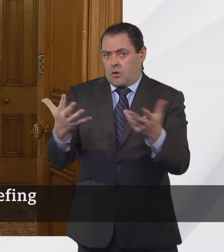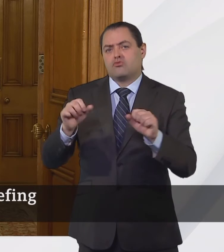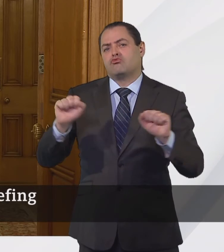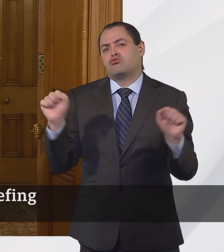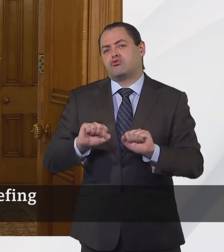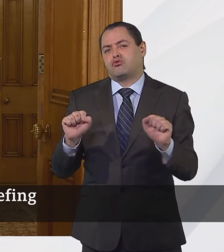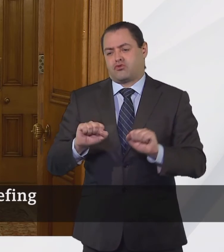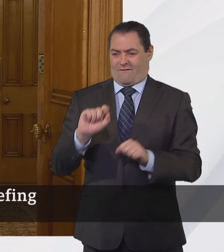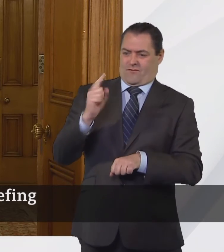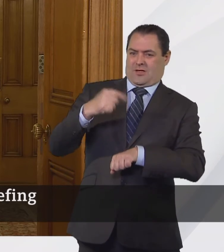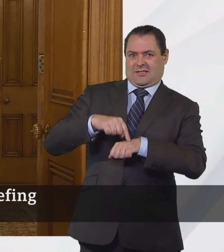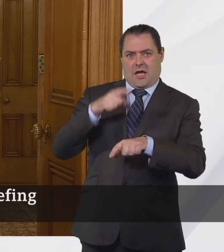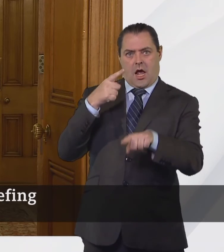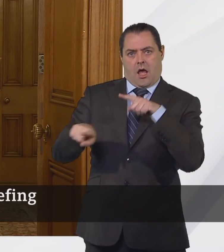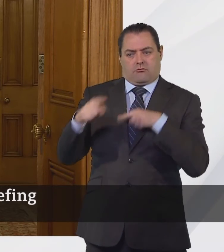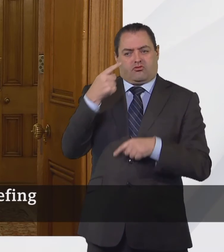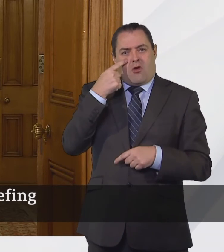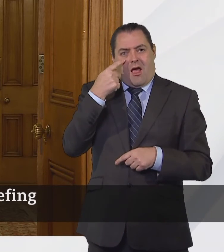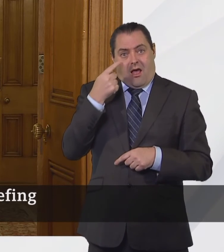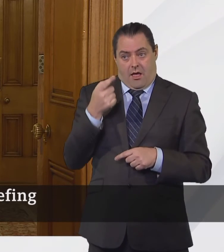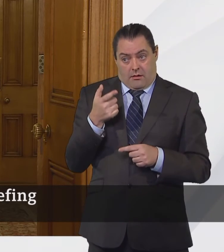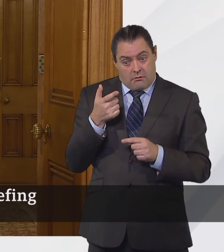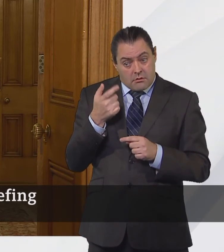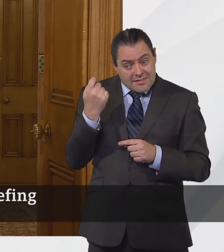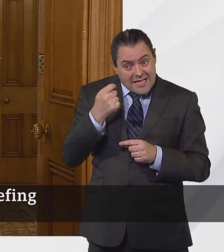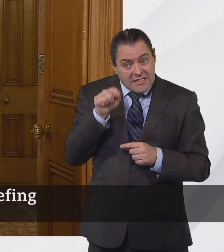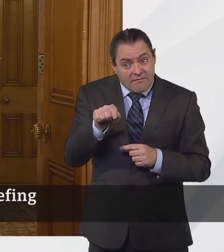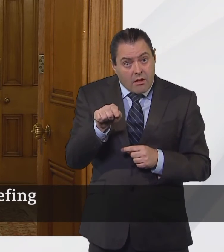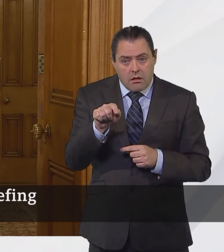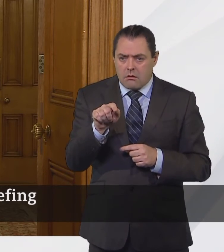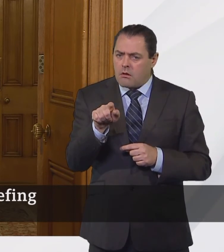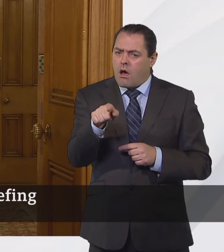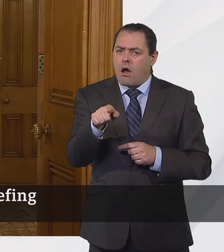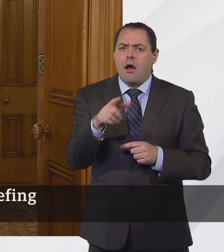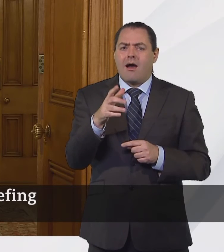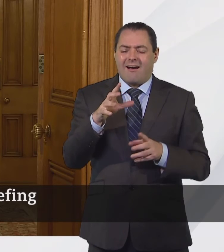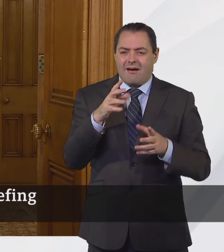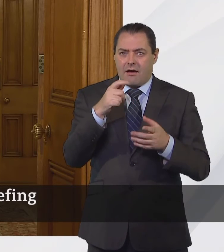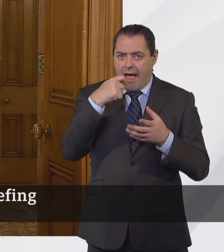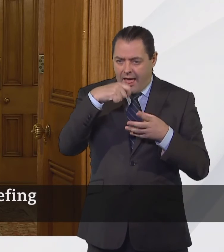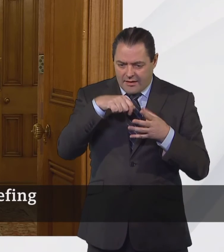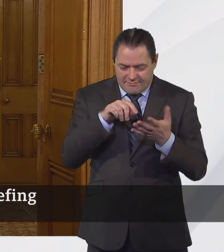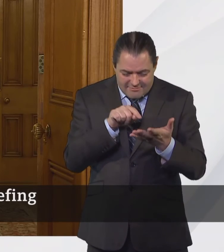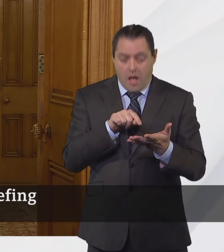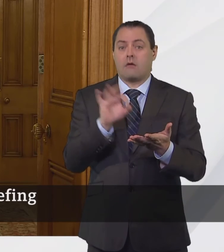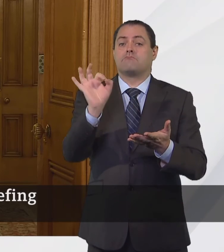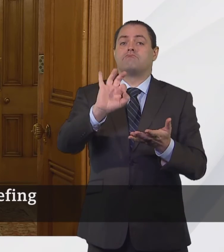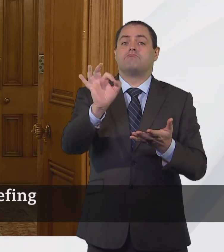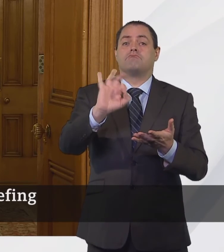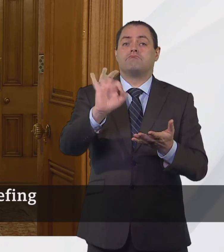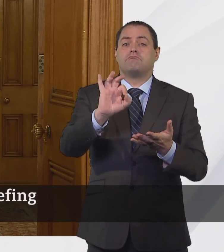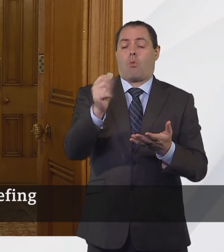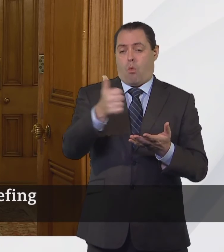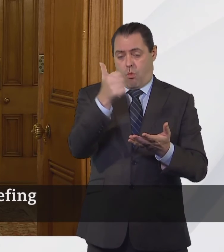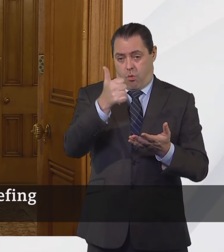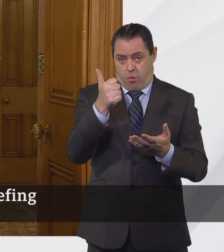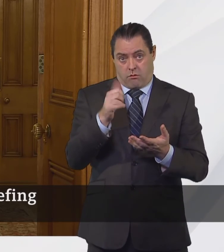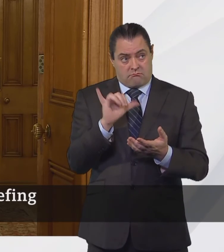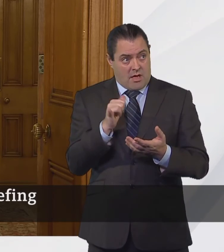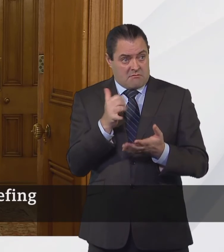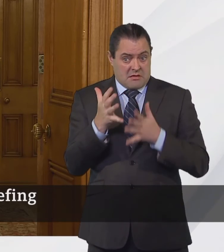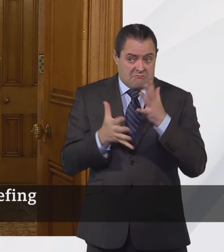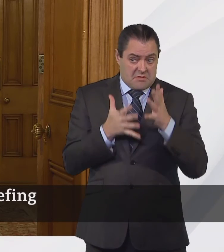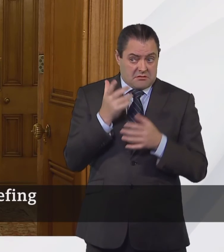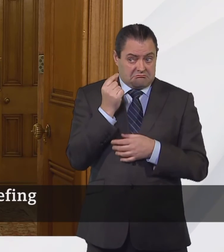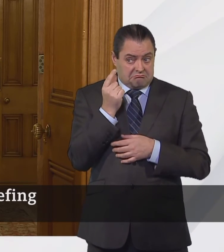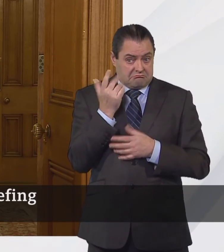course, if it works, where people test negative, it may also be possible for families and communities